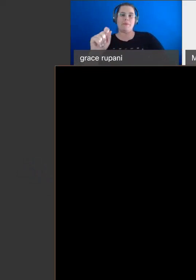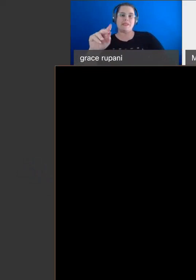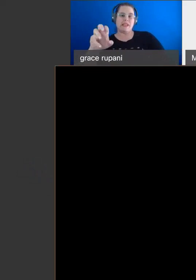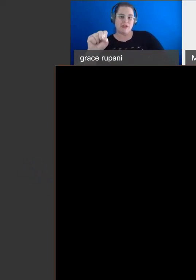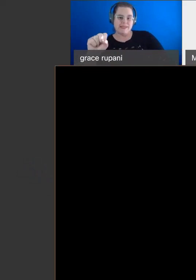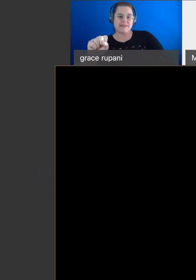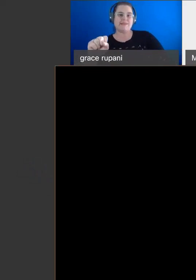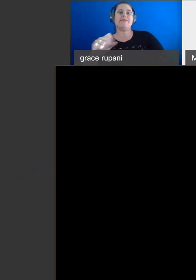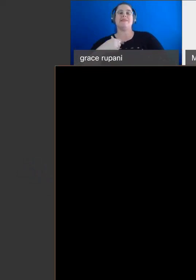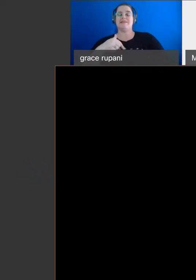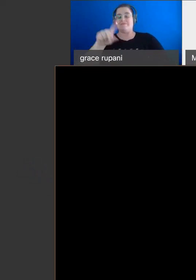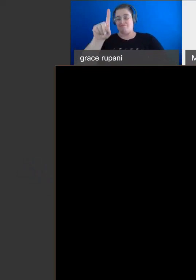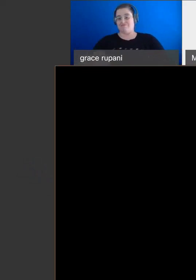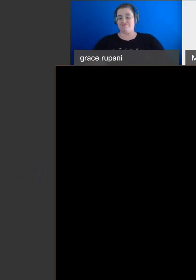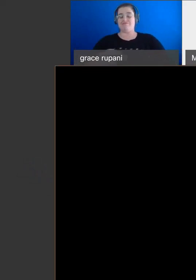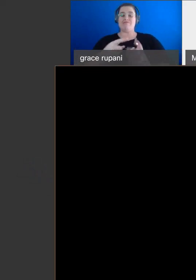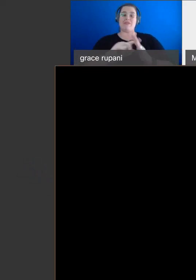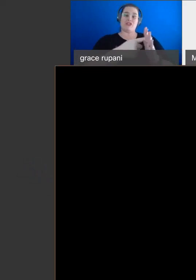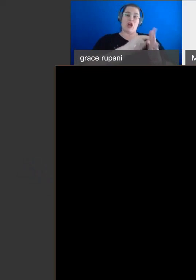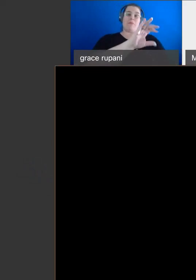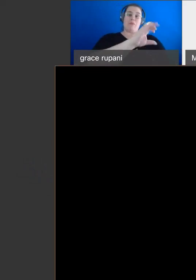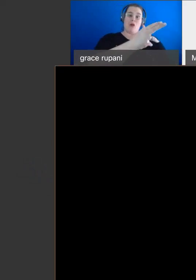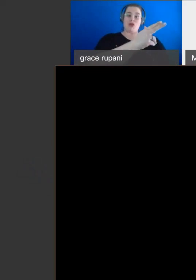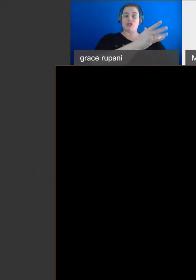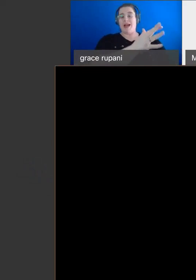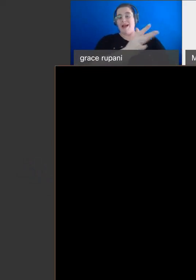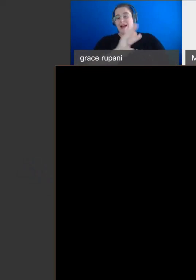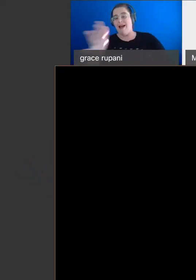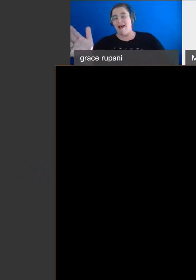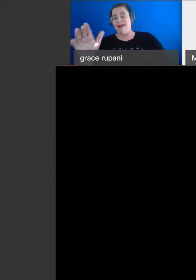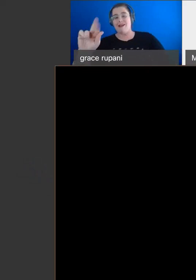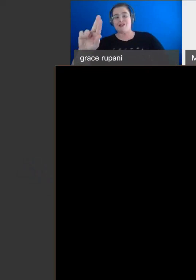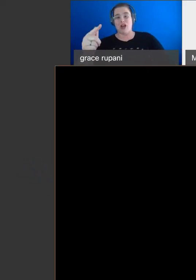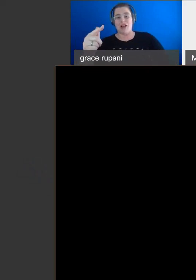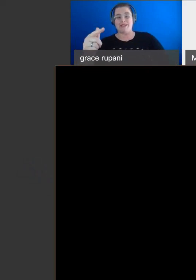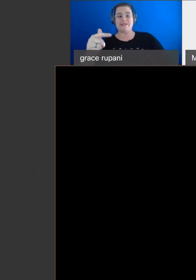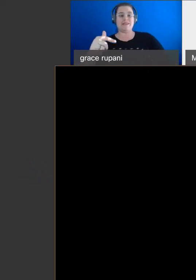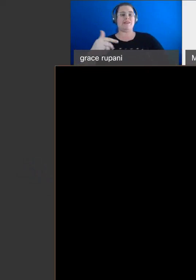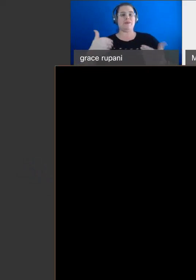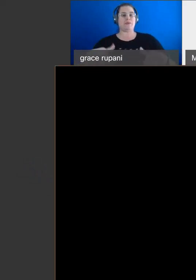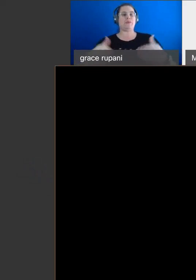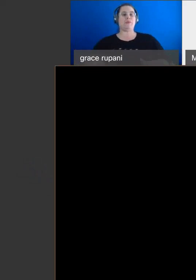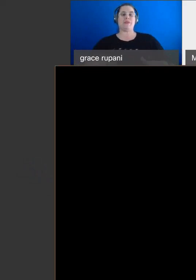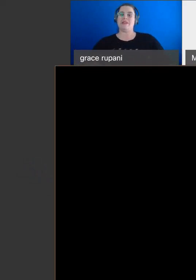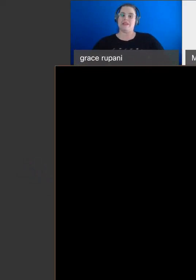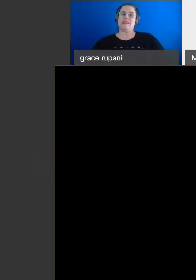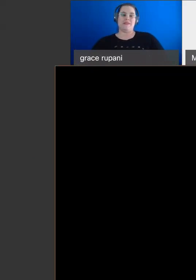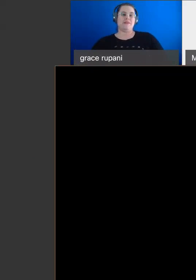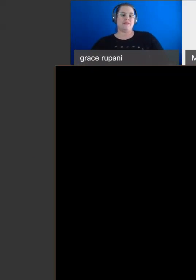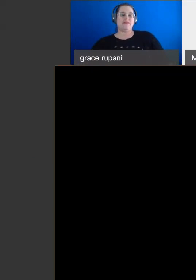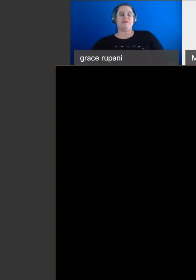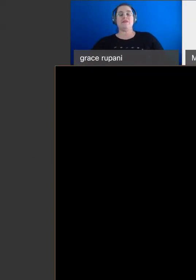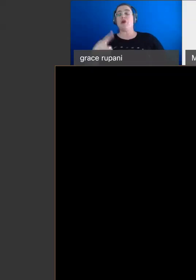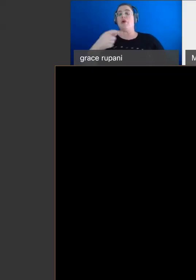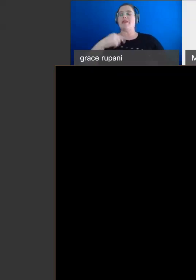stakeholders to learn about some of the emerging technology solutions that are making a huge impact to promoting the independence for